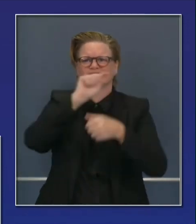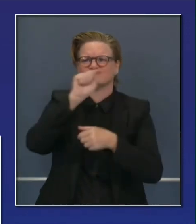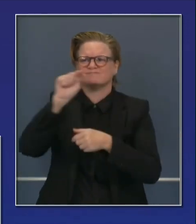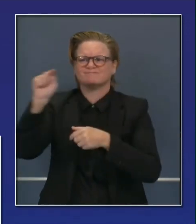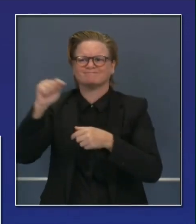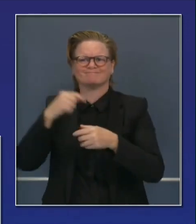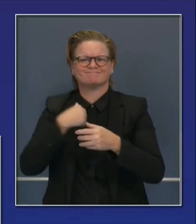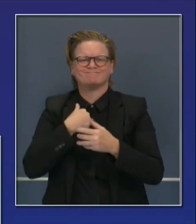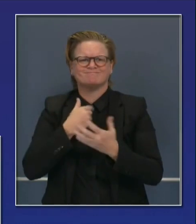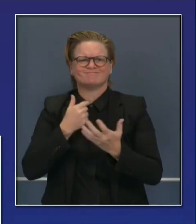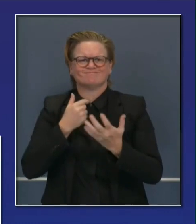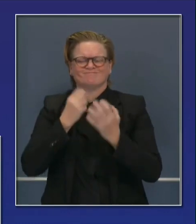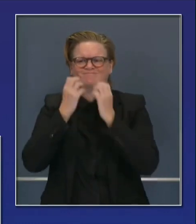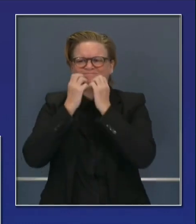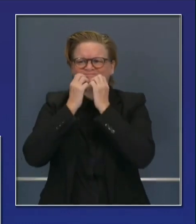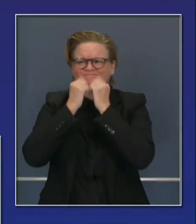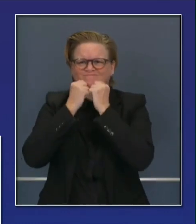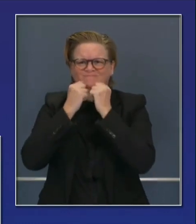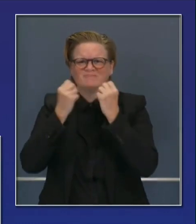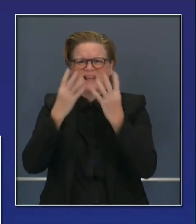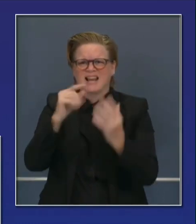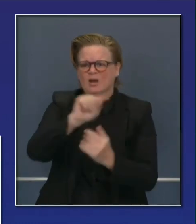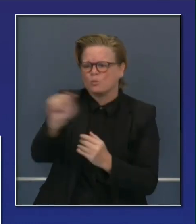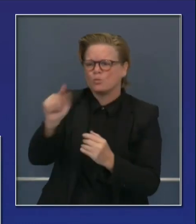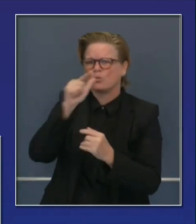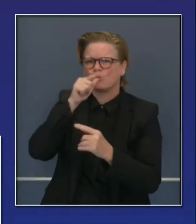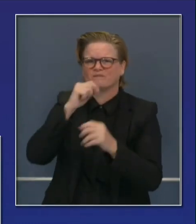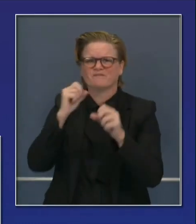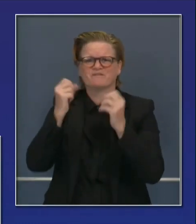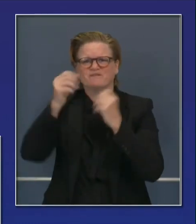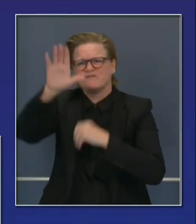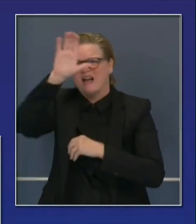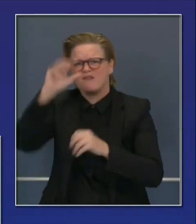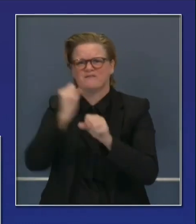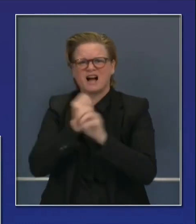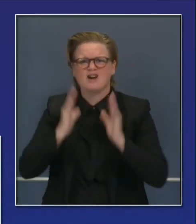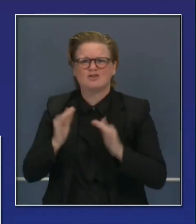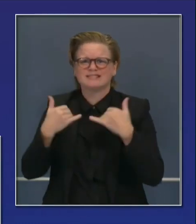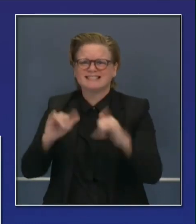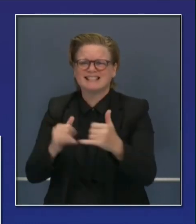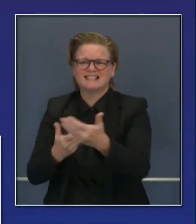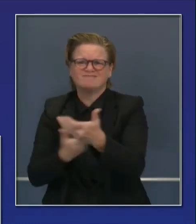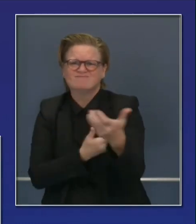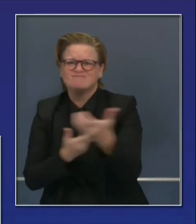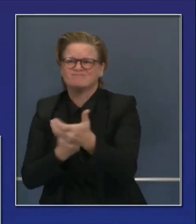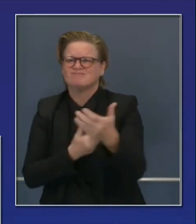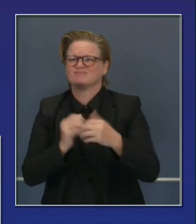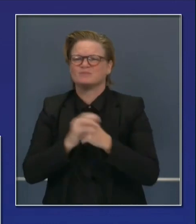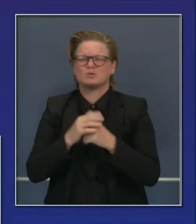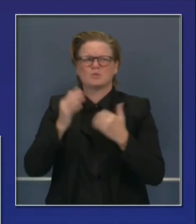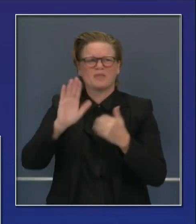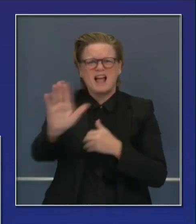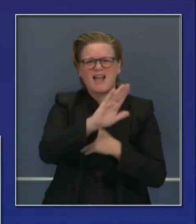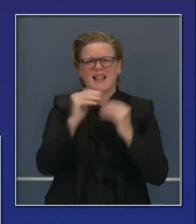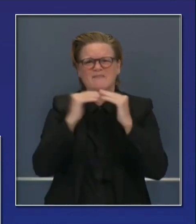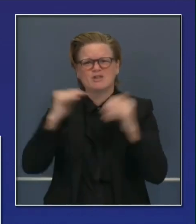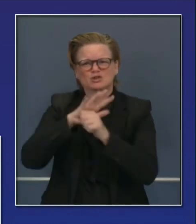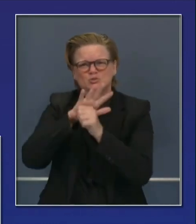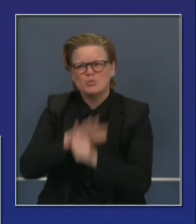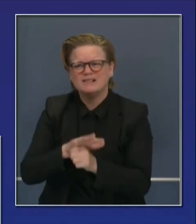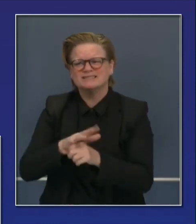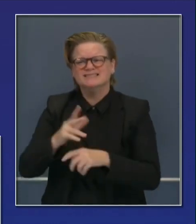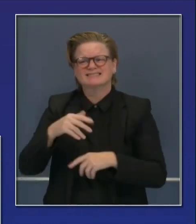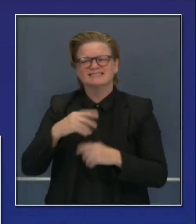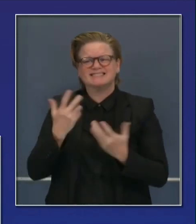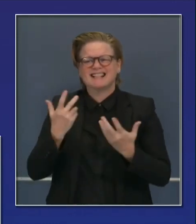Our firefighters, your firefighters, the state firefighters, their union representative, was talking about the stress during the holiday season of not being able to see their